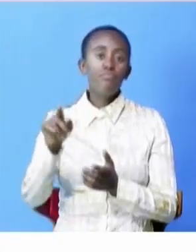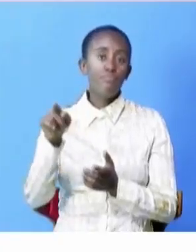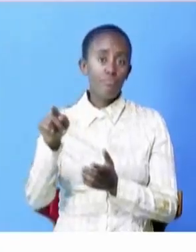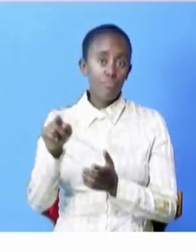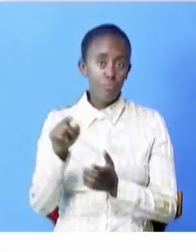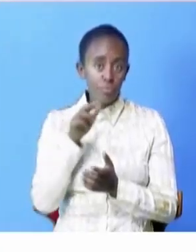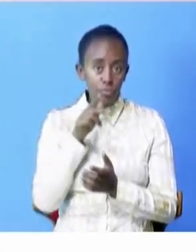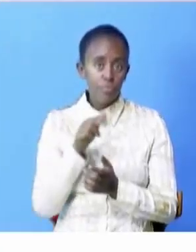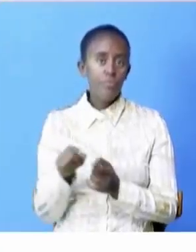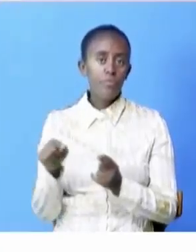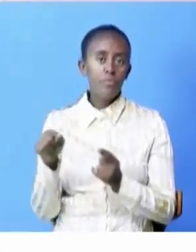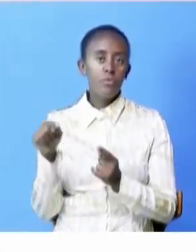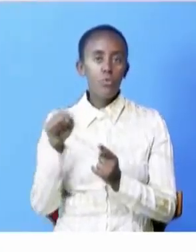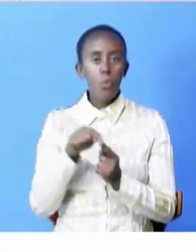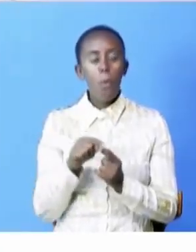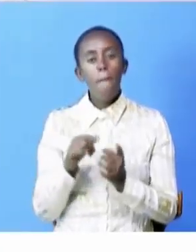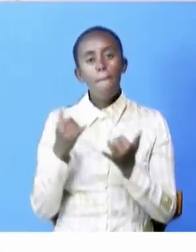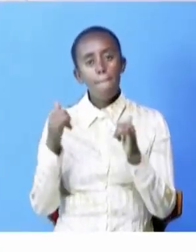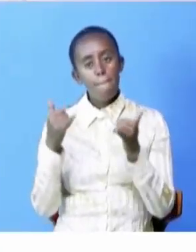went to play